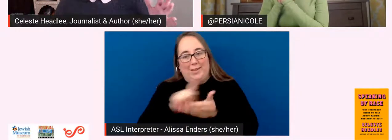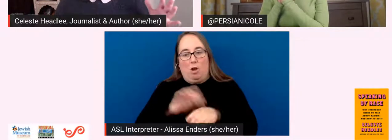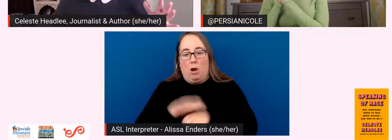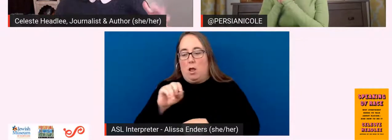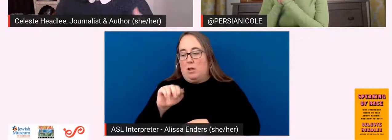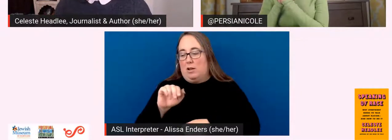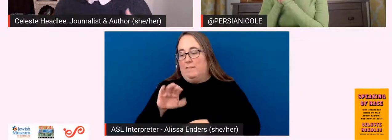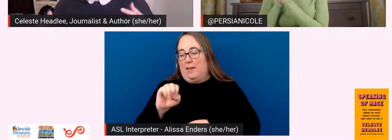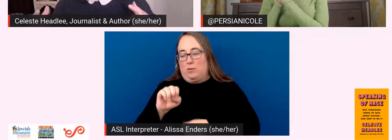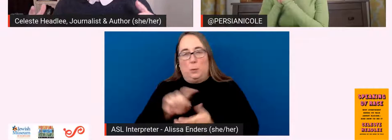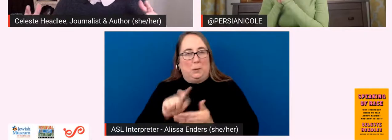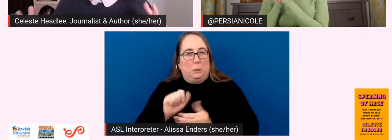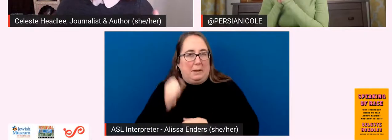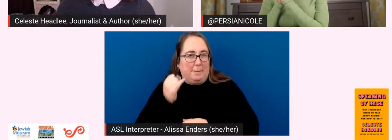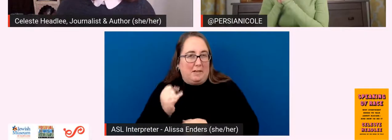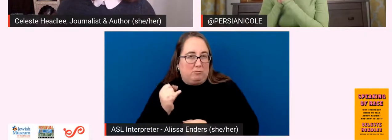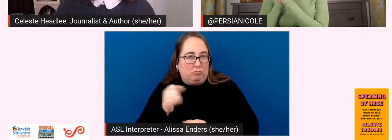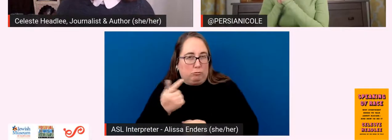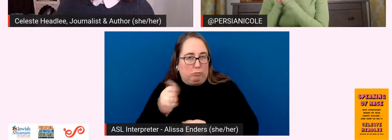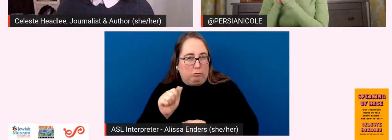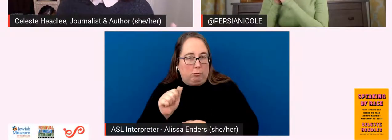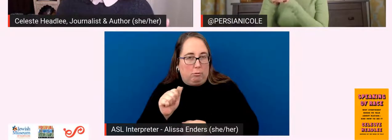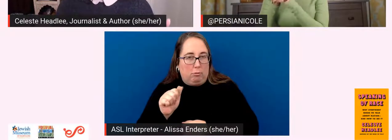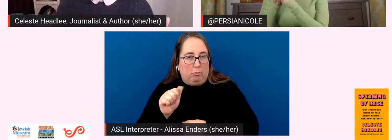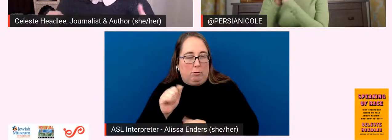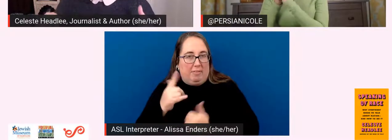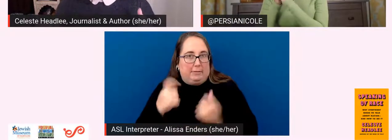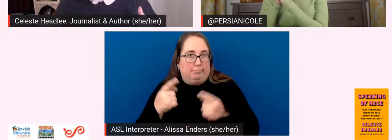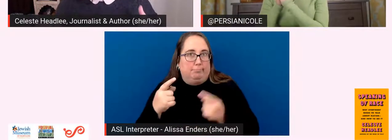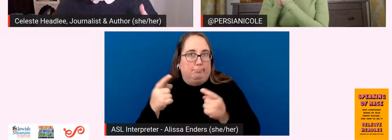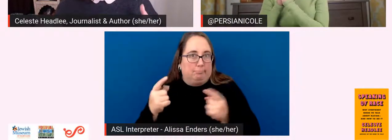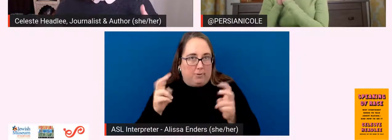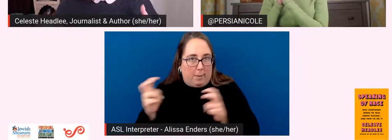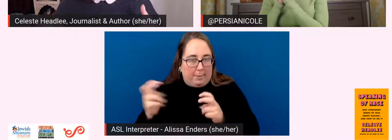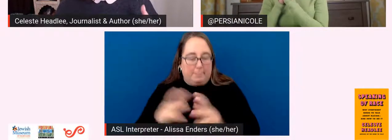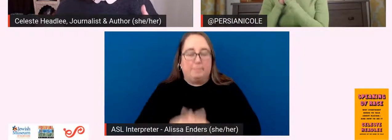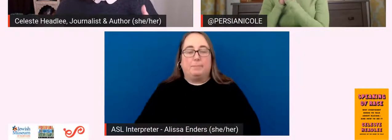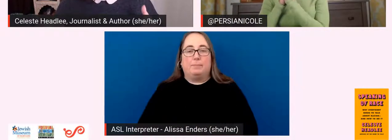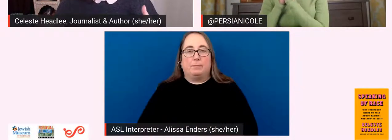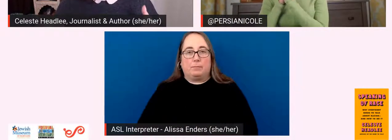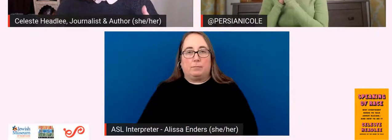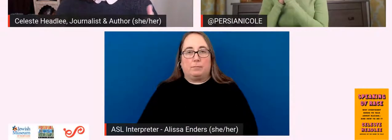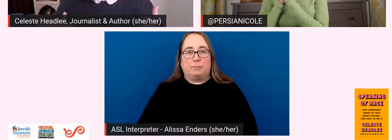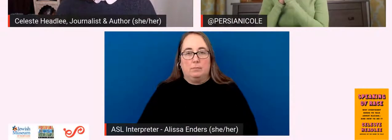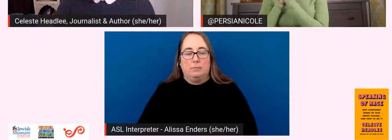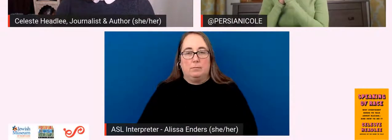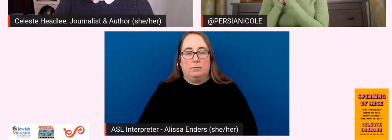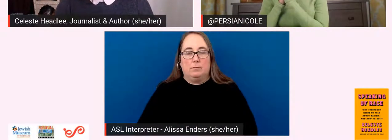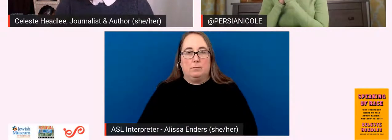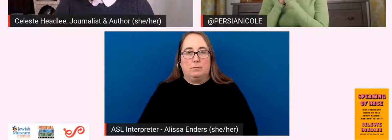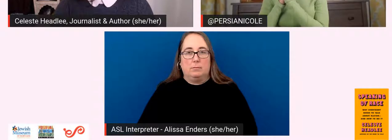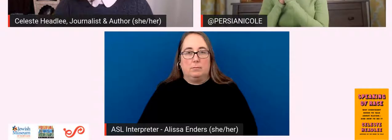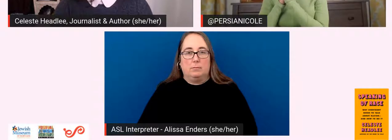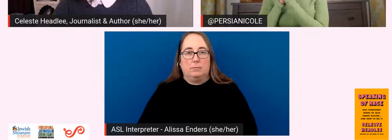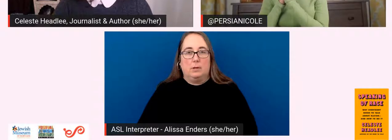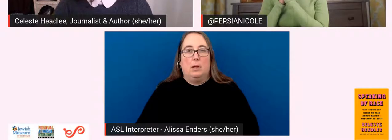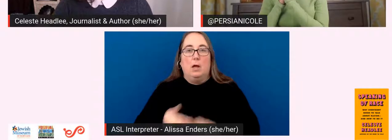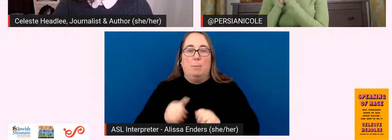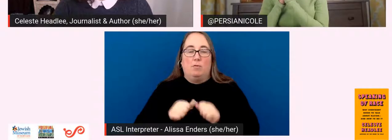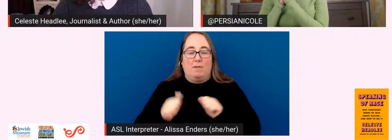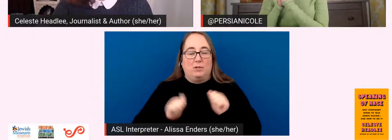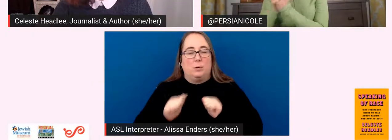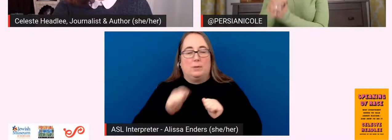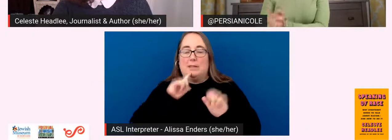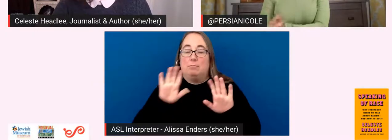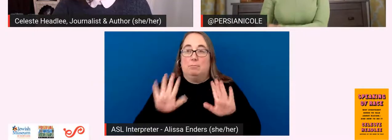you can imagine, in Georgia, that is a contentious subject. Right. Mm-hmm. And before every show, I would say,